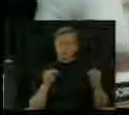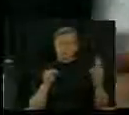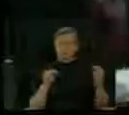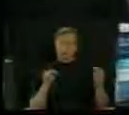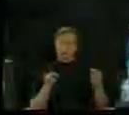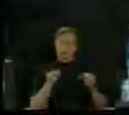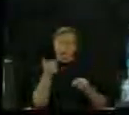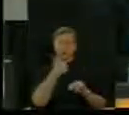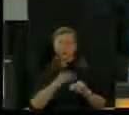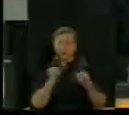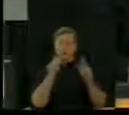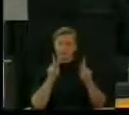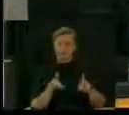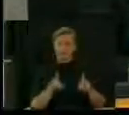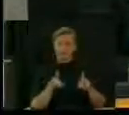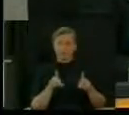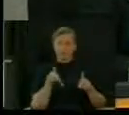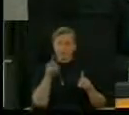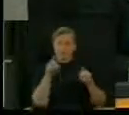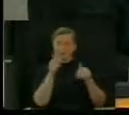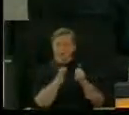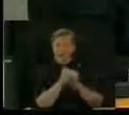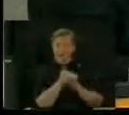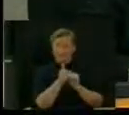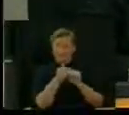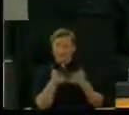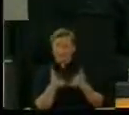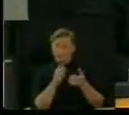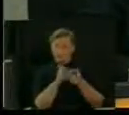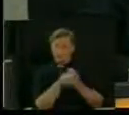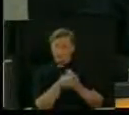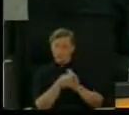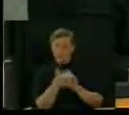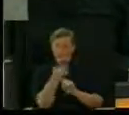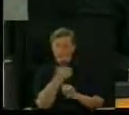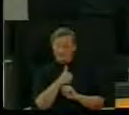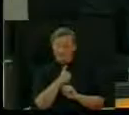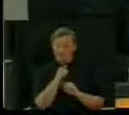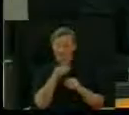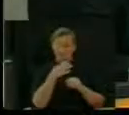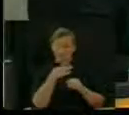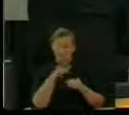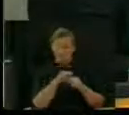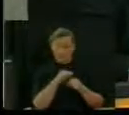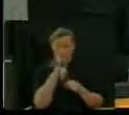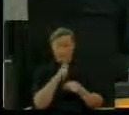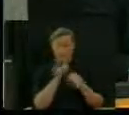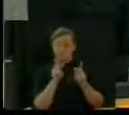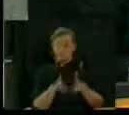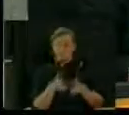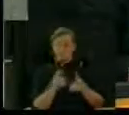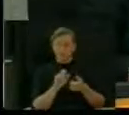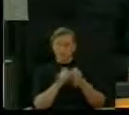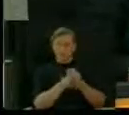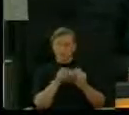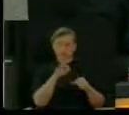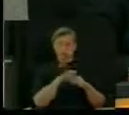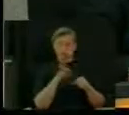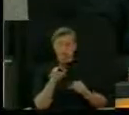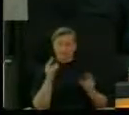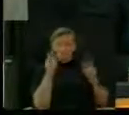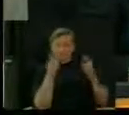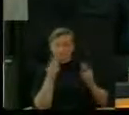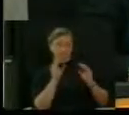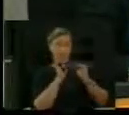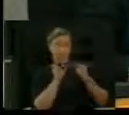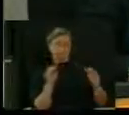Commissioner Strickland, No. Commissioner Jordan. No. Does anybody in the past wish to vote? Anybody want to change